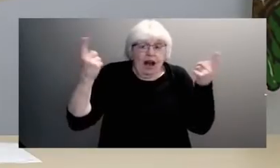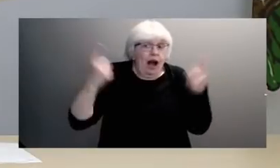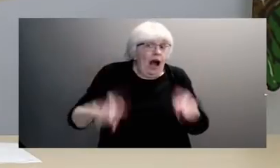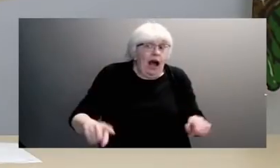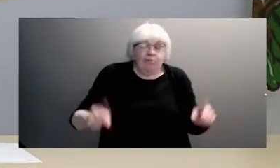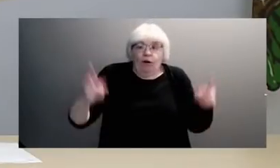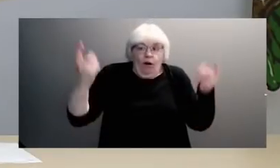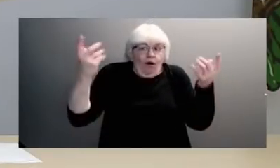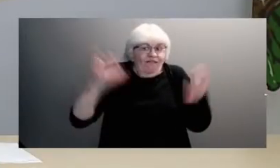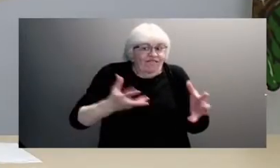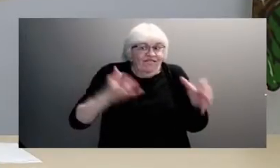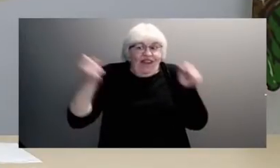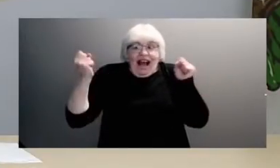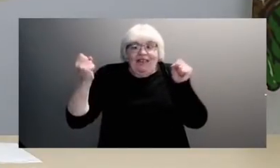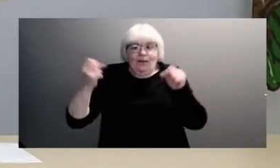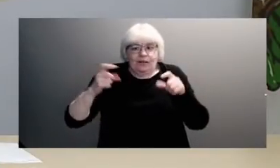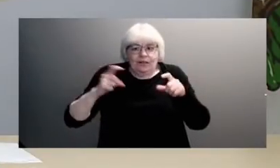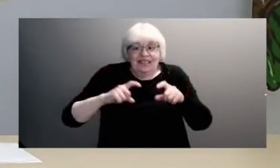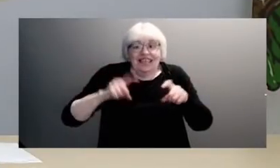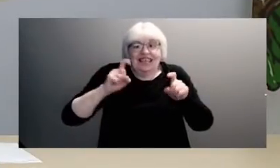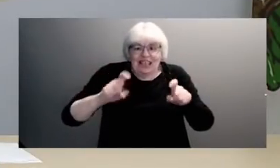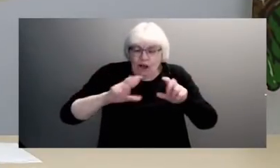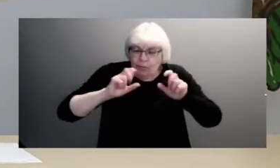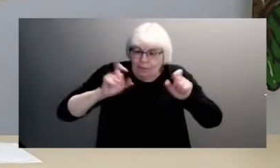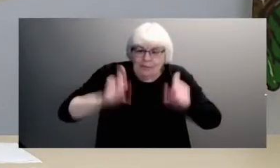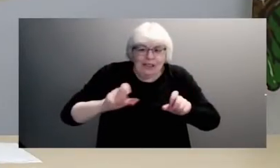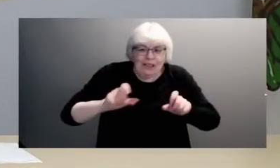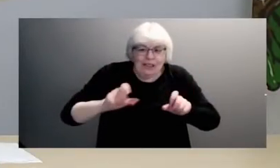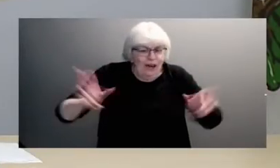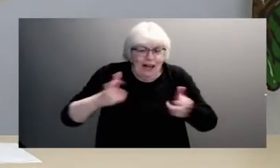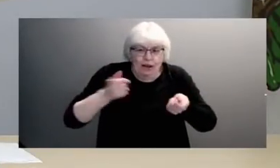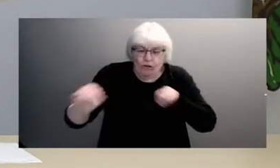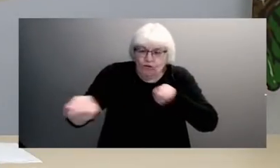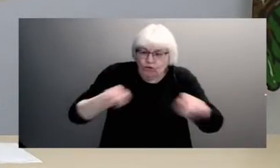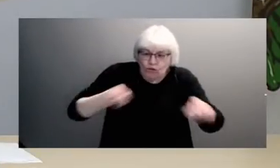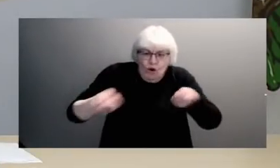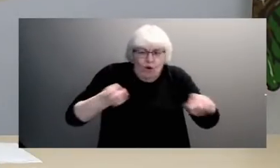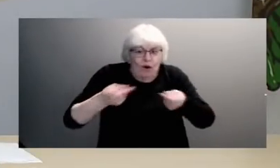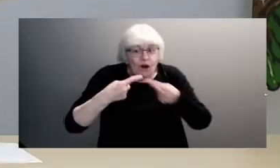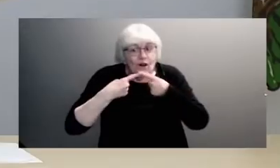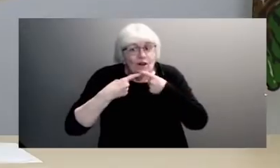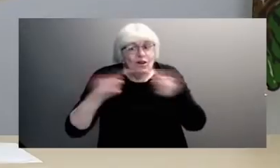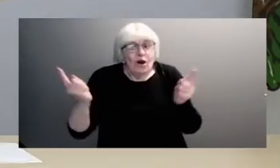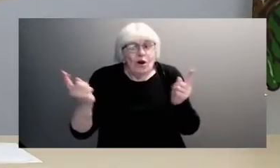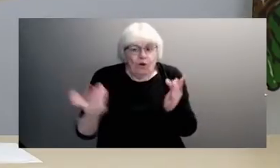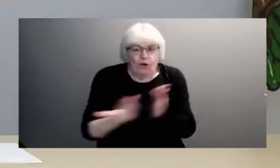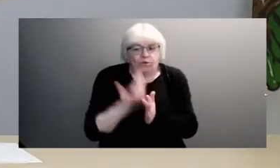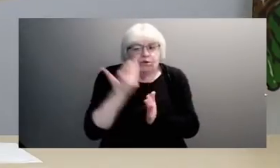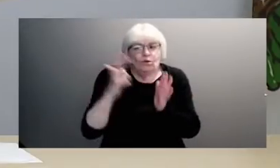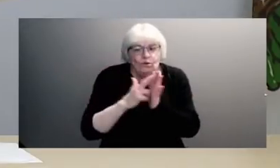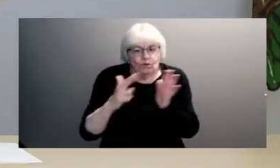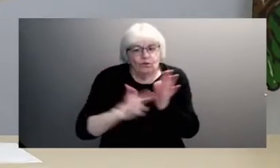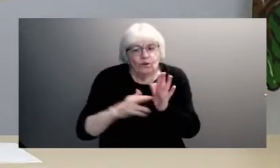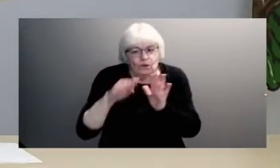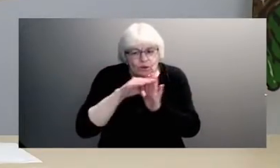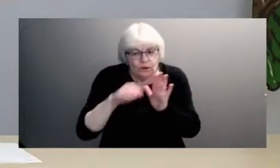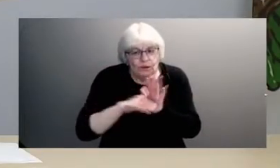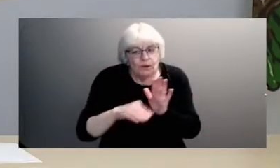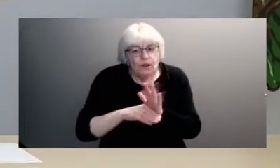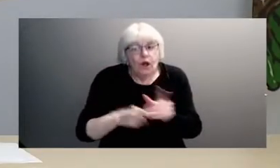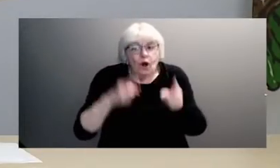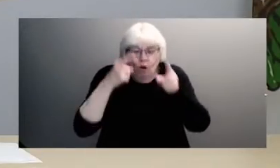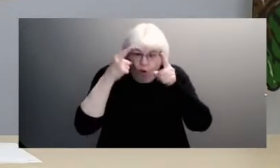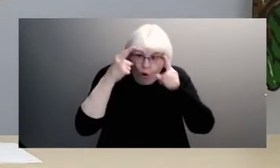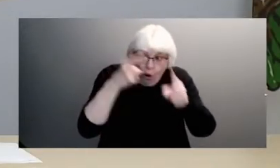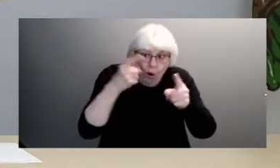all islanders, especially those who are most vulnerable to severe outcomes from COVID-19. And we are also concerned about the need to